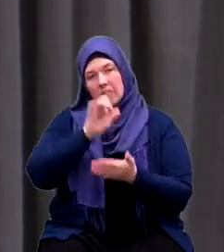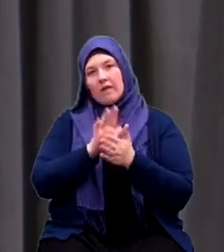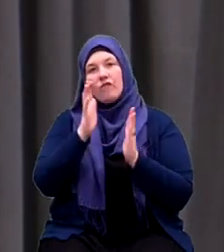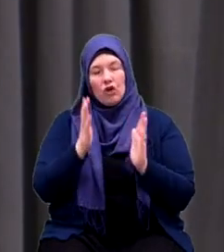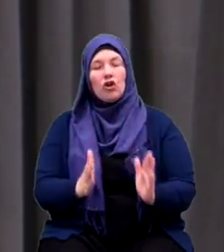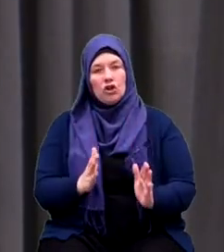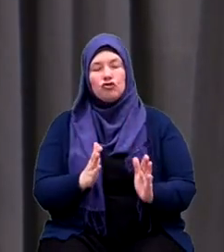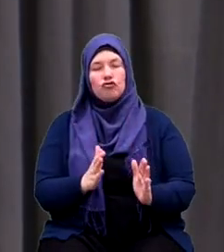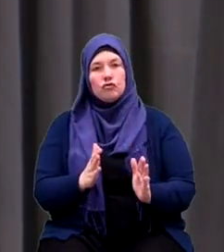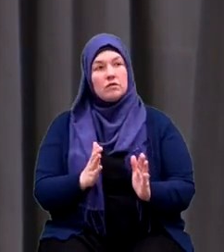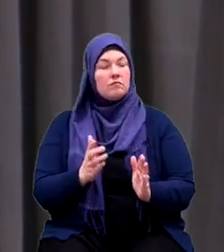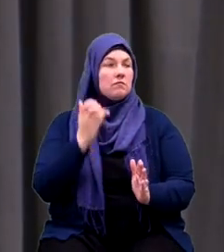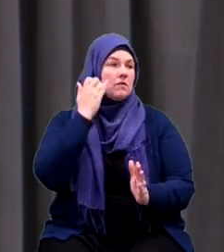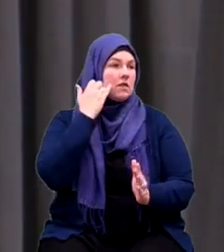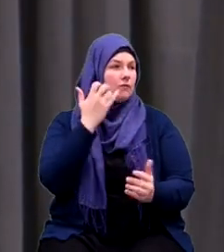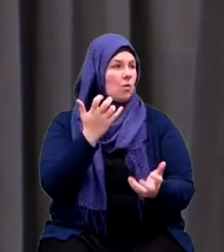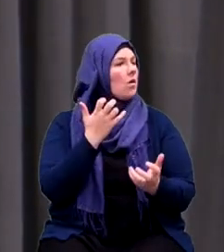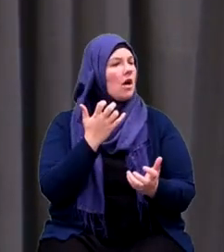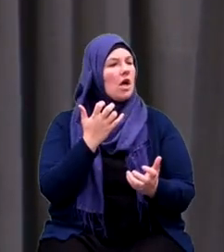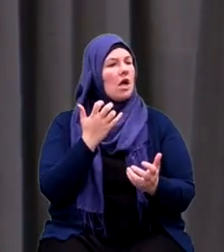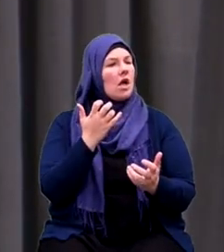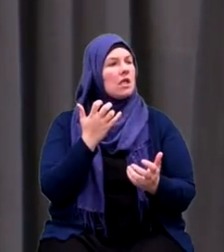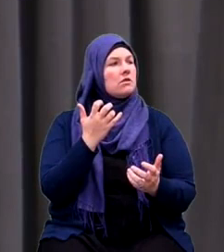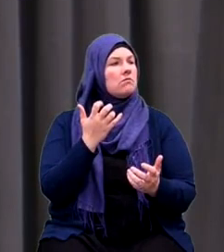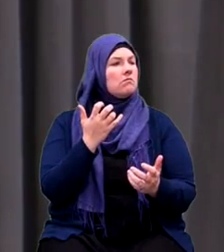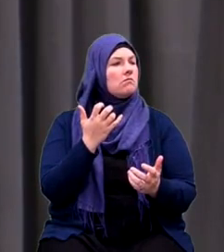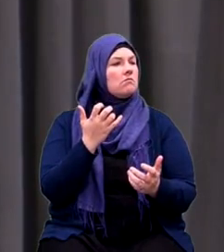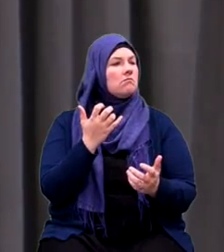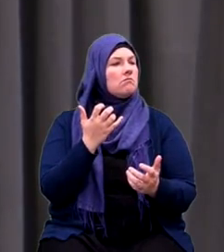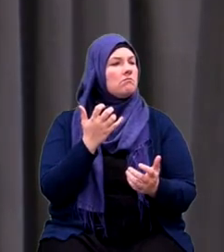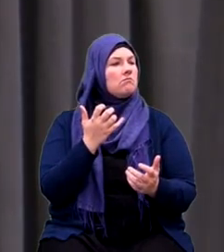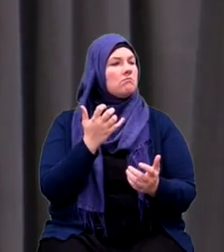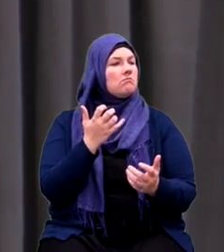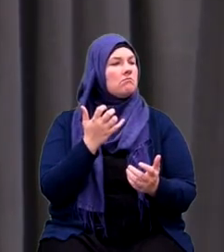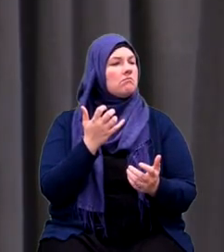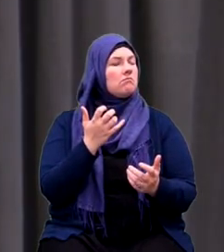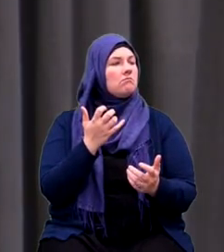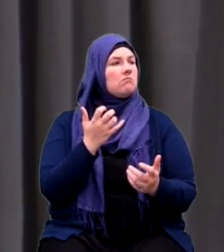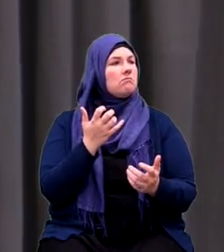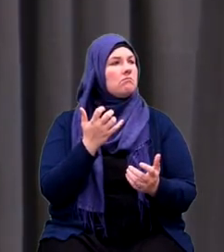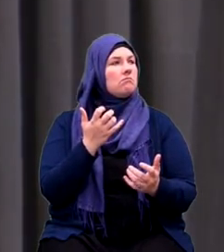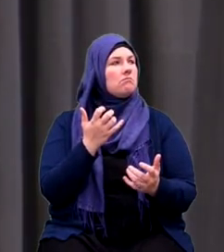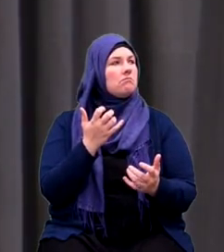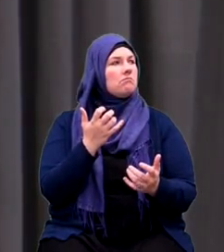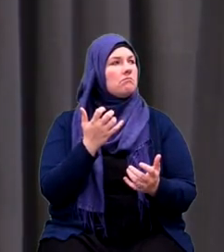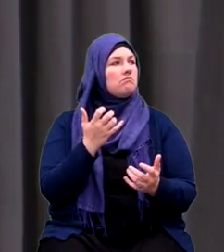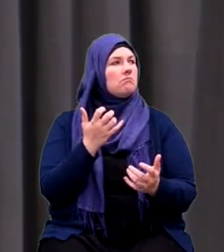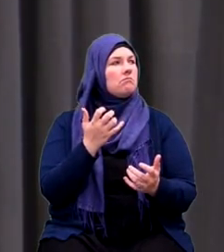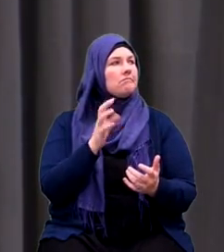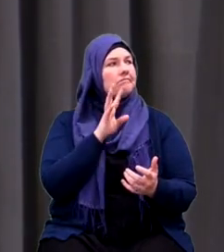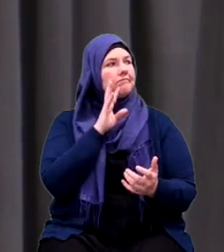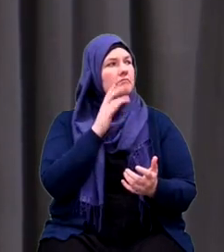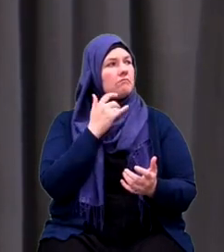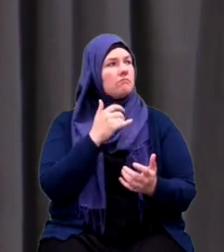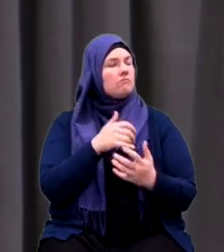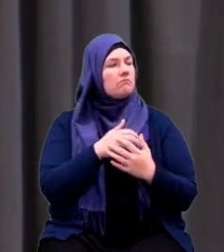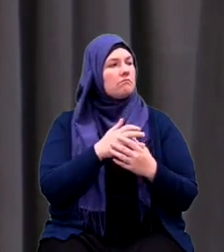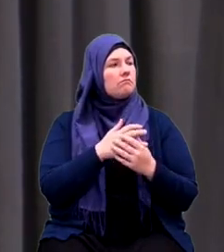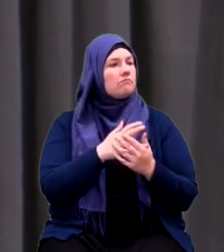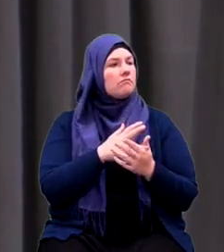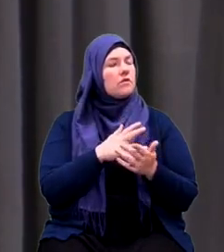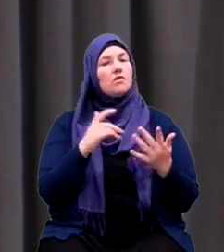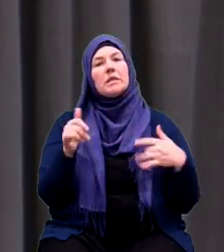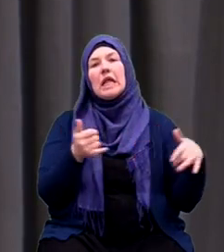believer. If you want to play a rahbaniya, sufiya type